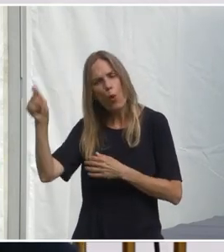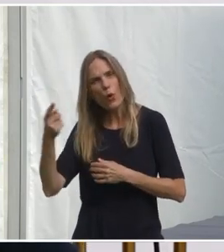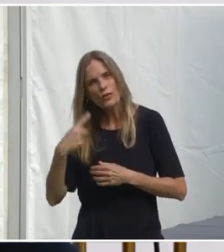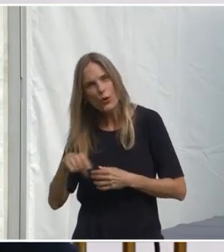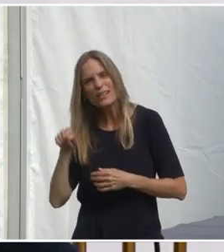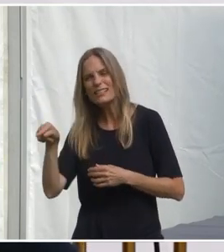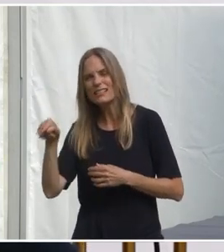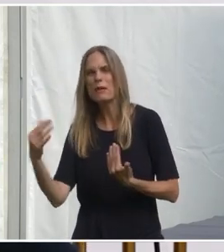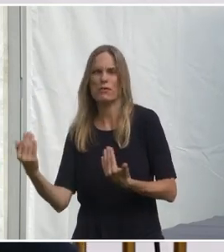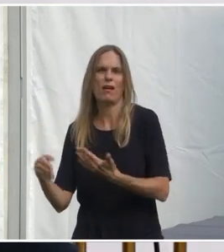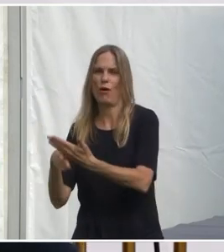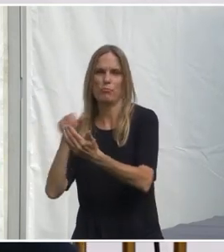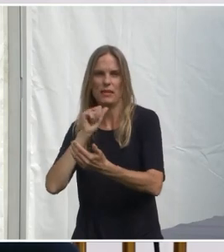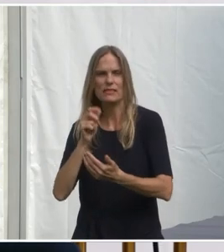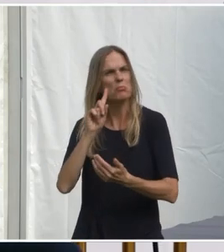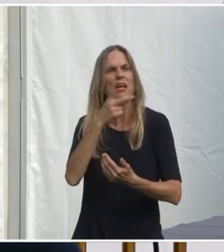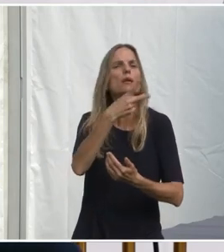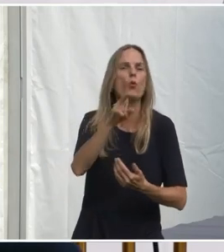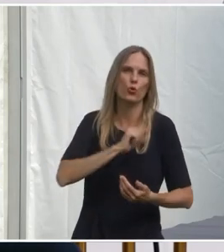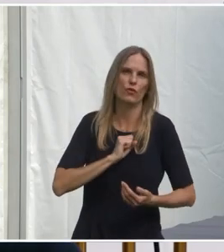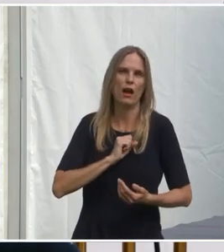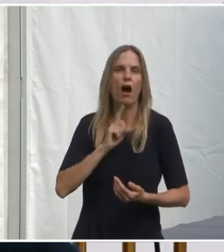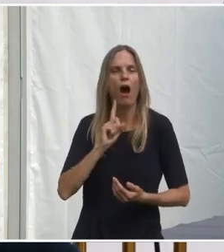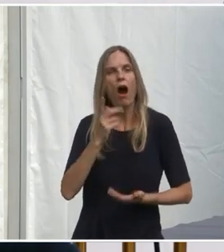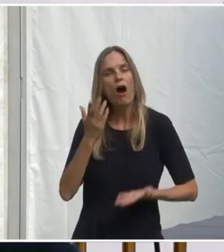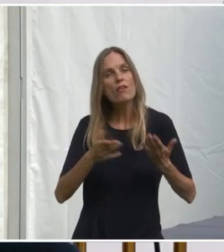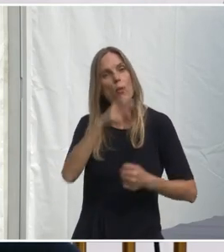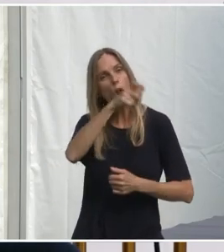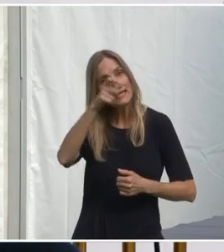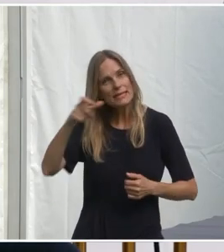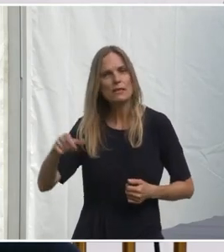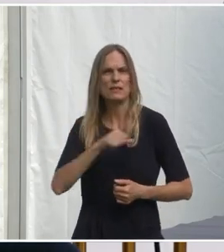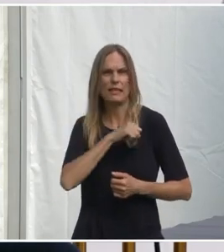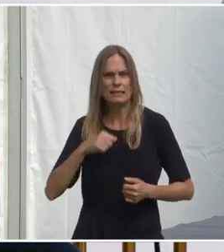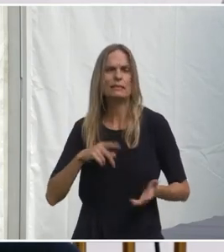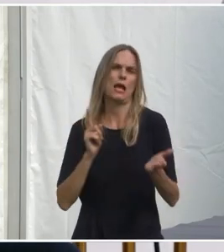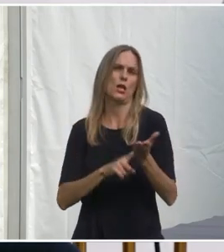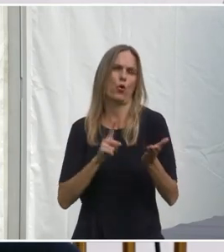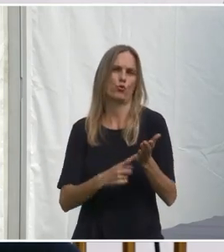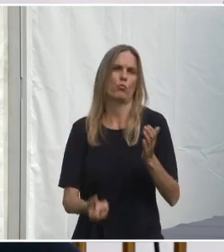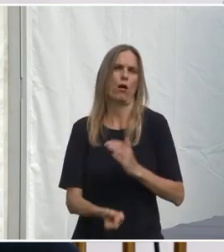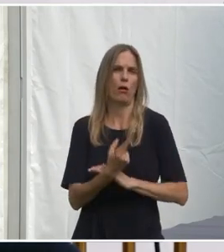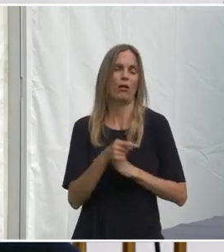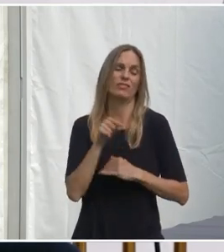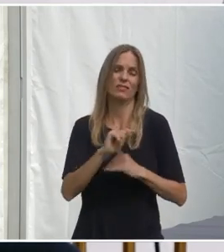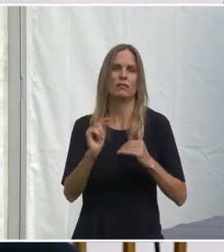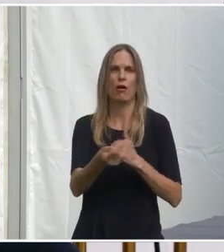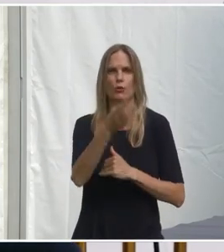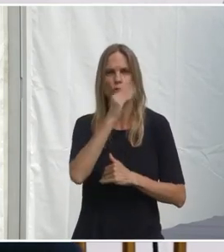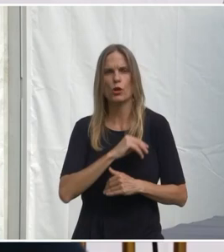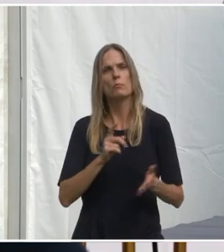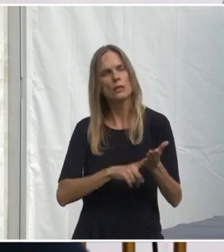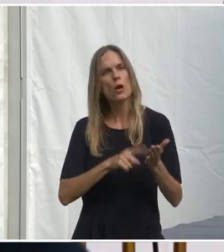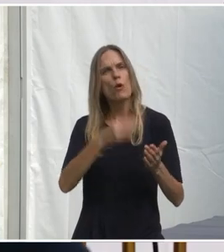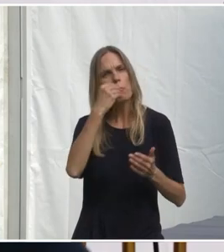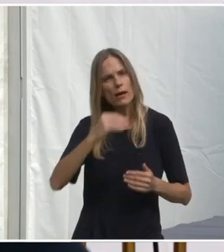else. But I still think that it can come from bottom up, from people to start to demanding better, you know, lives, better